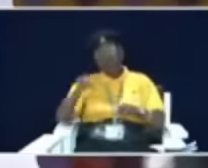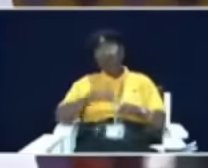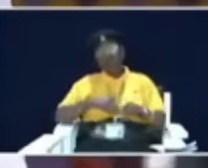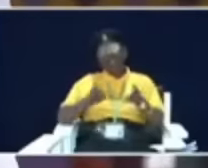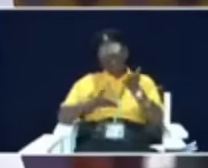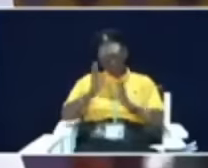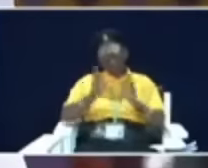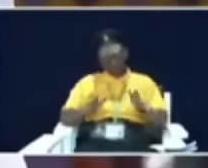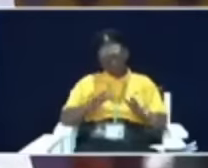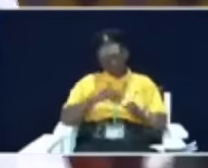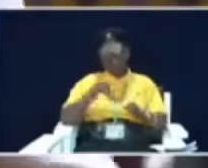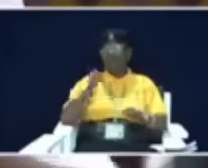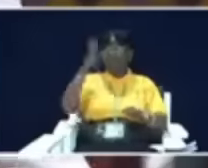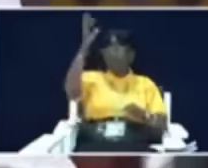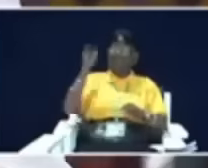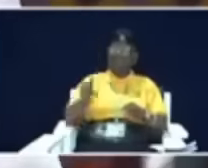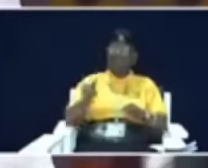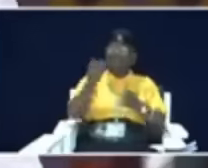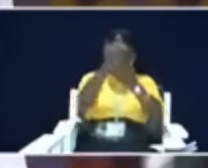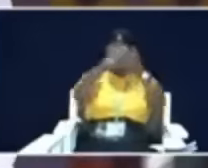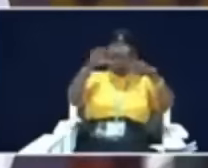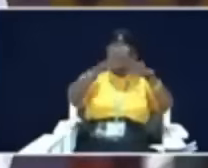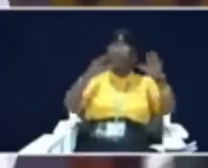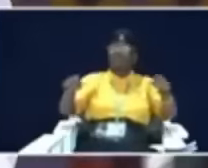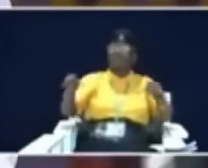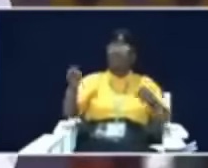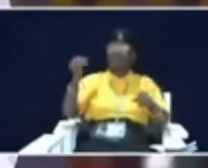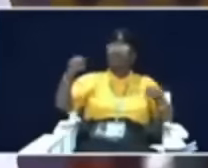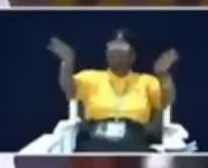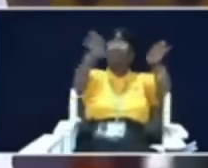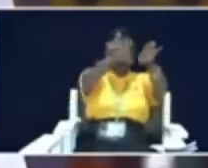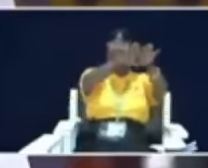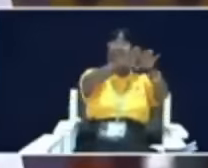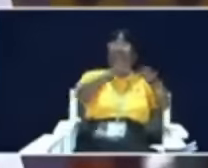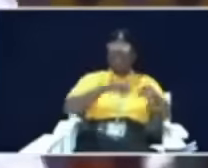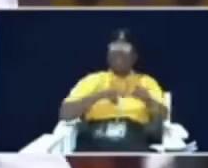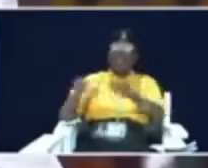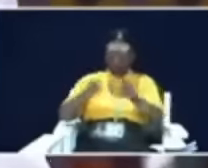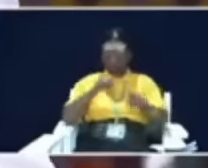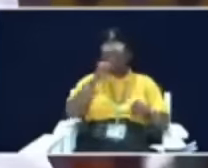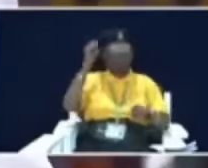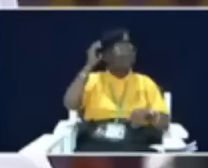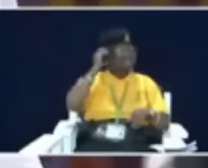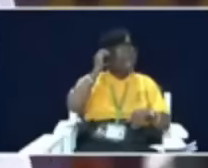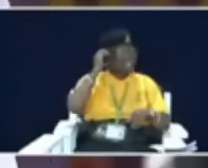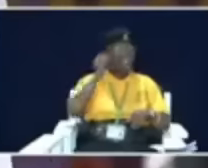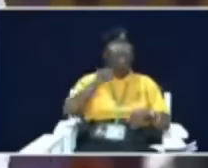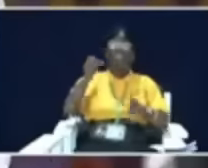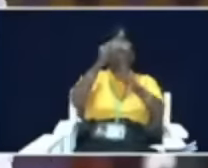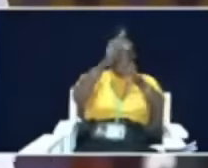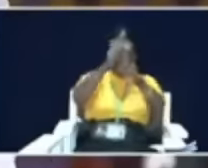And suddenly, heaven was shut. I didn't hear a word from God anymore.